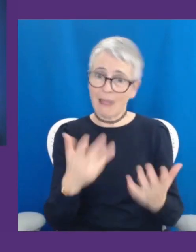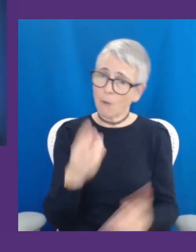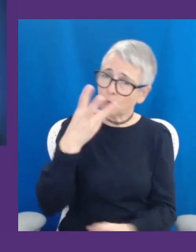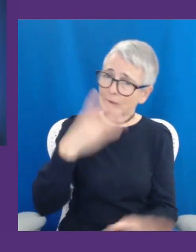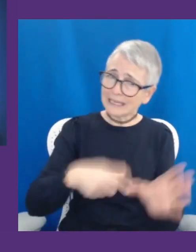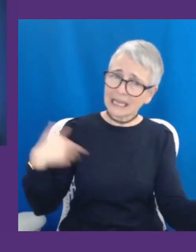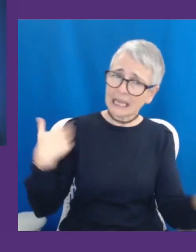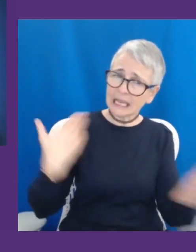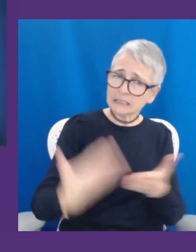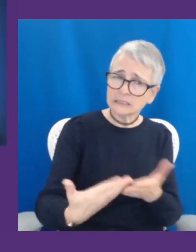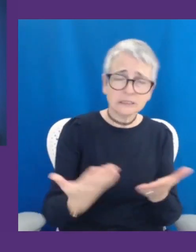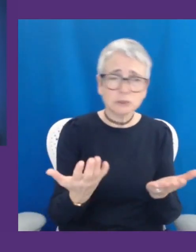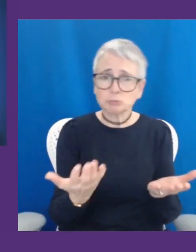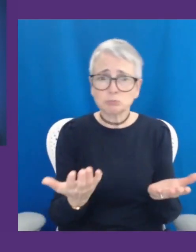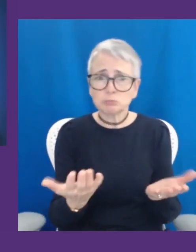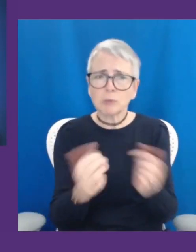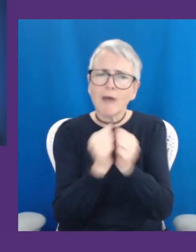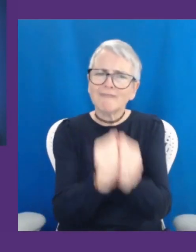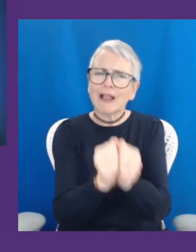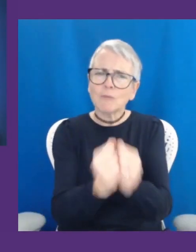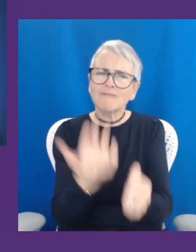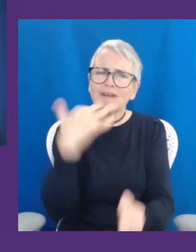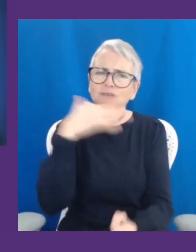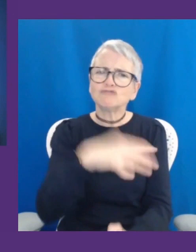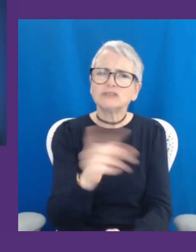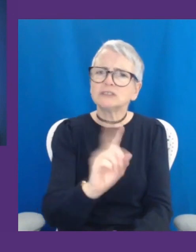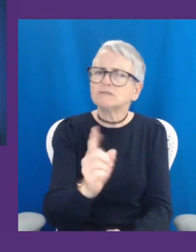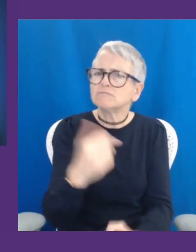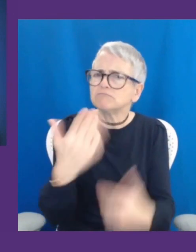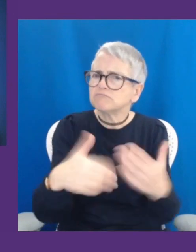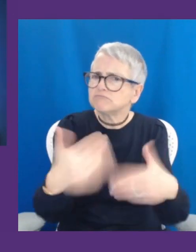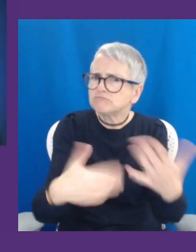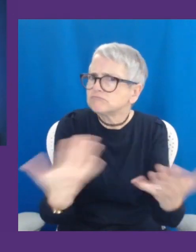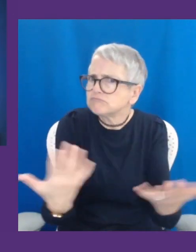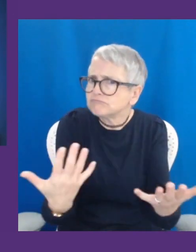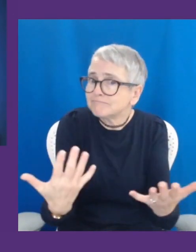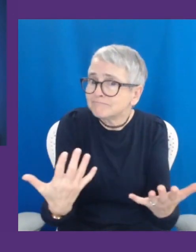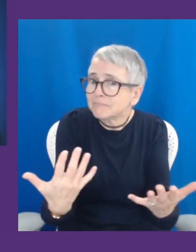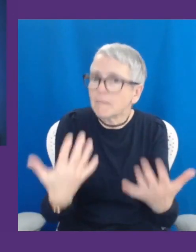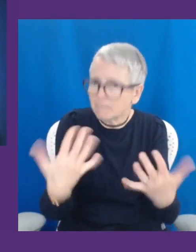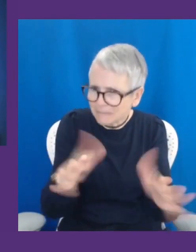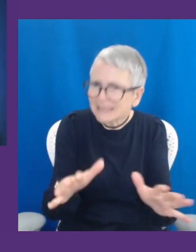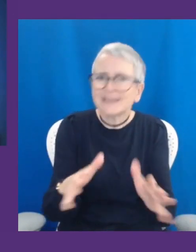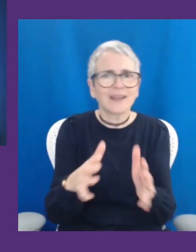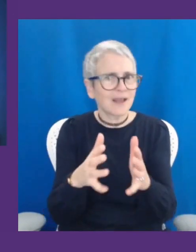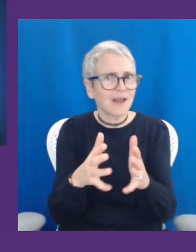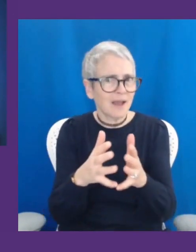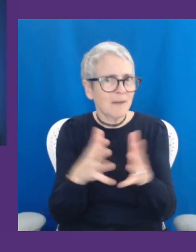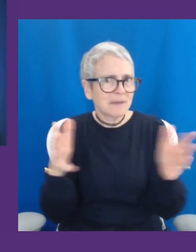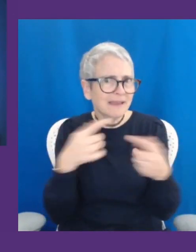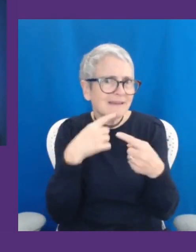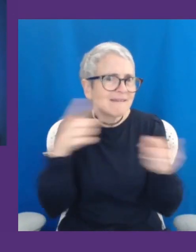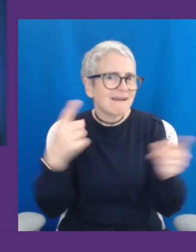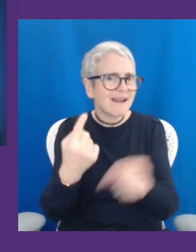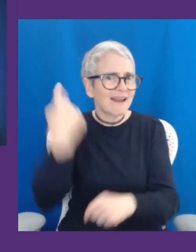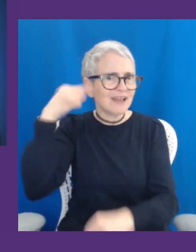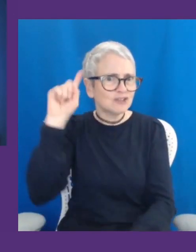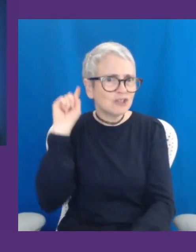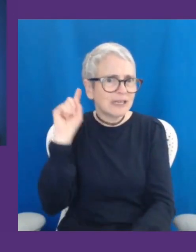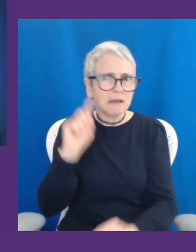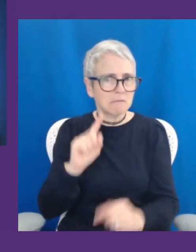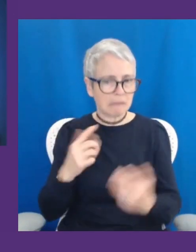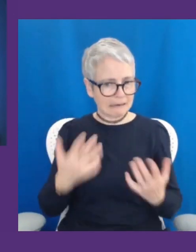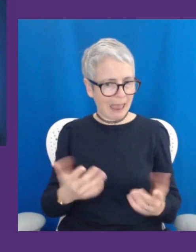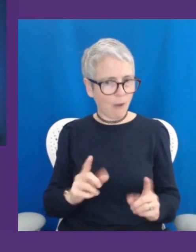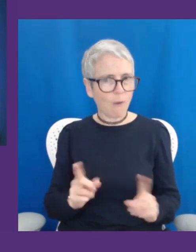happening in Valuable 500, you're a year beyond the big announcements last year. where are things at for you guys now? You must